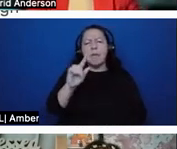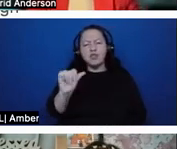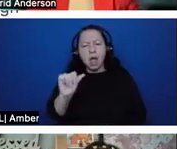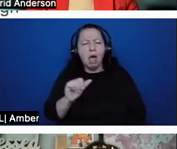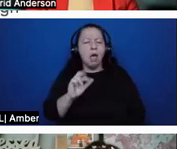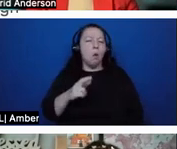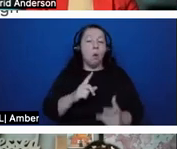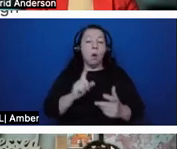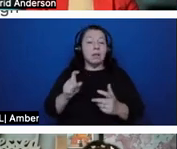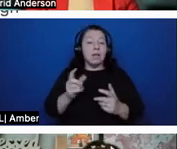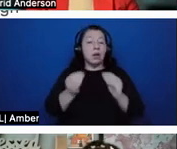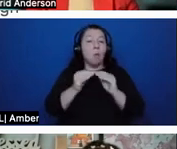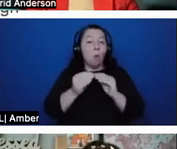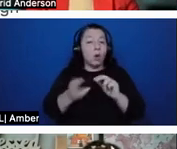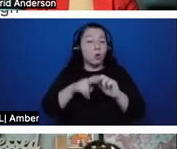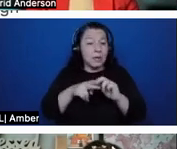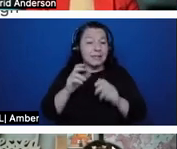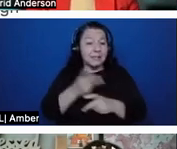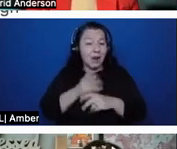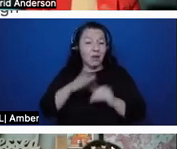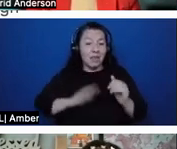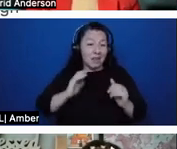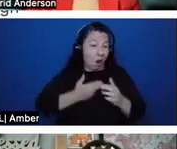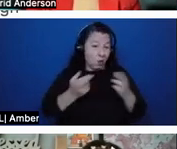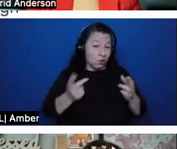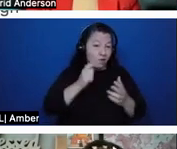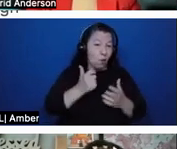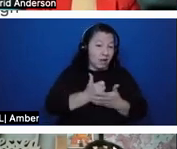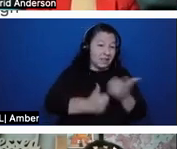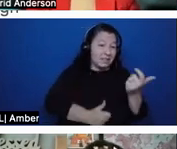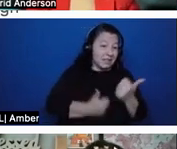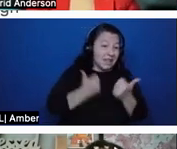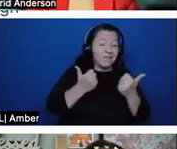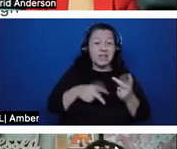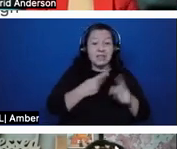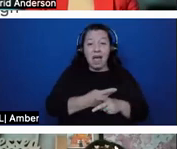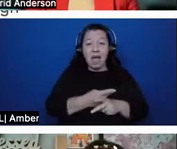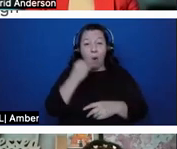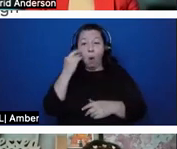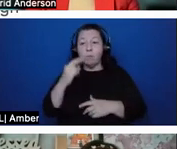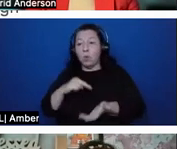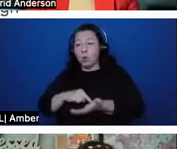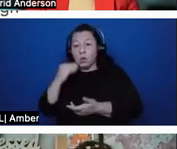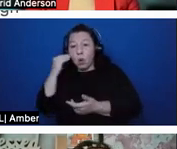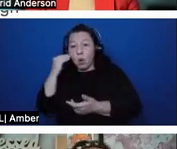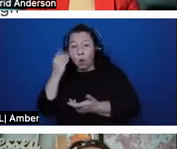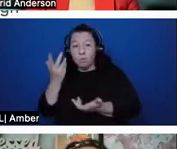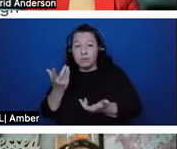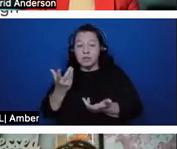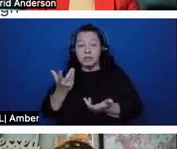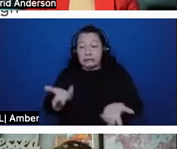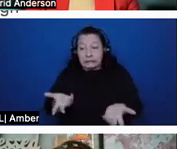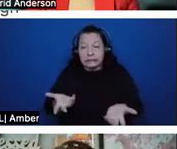what our resources for assisted living or nursing homes, that kind of thing, really look like. And some of the feedback was